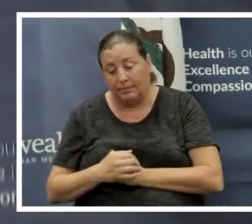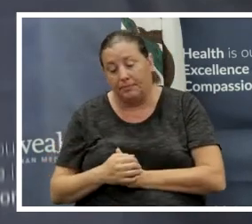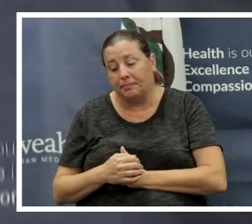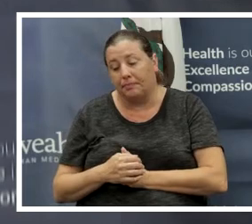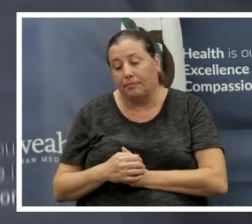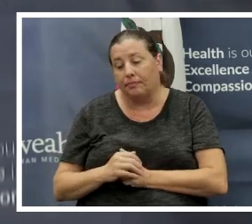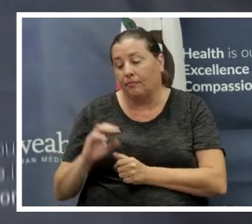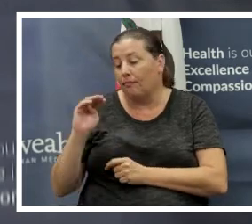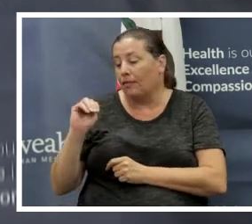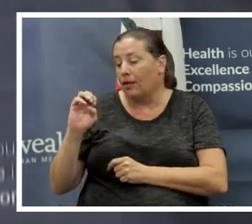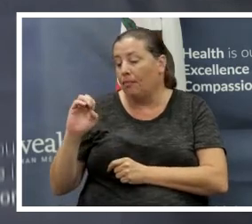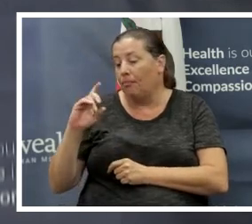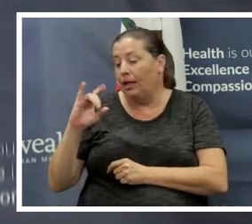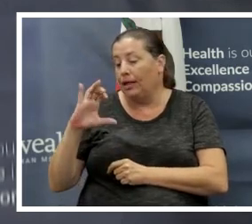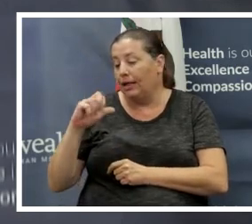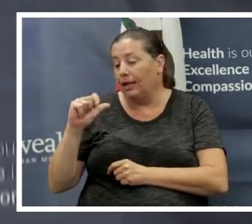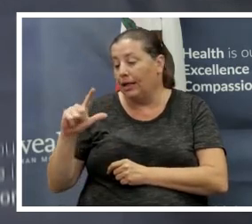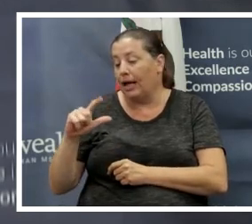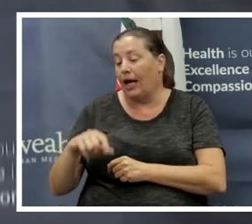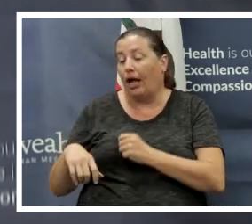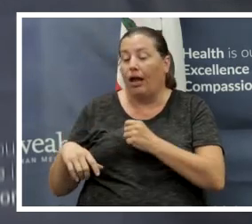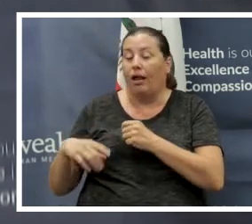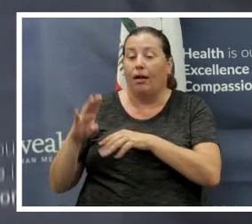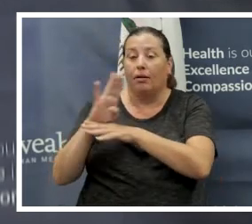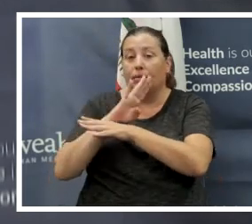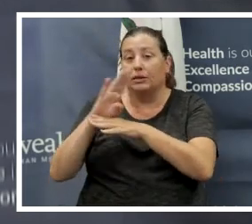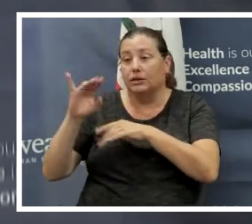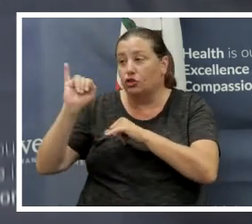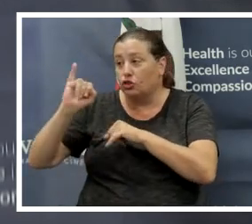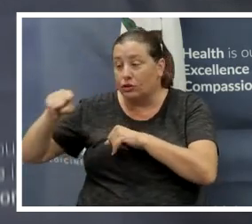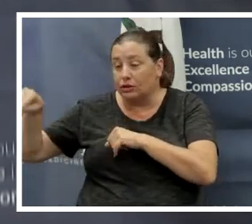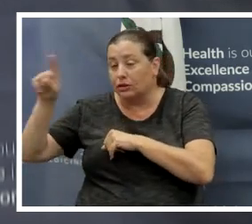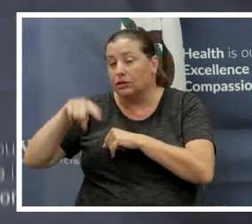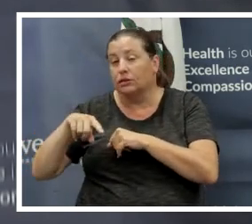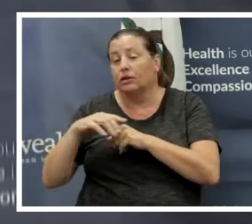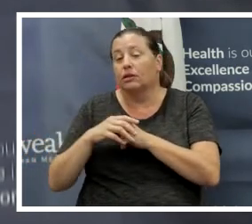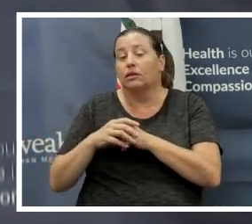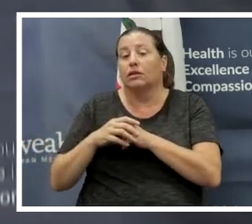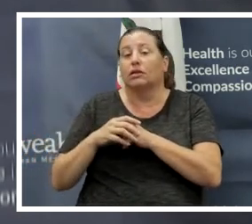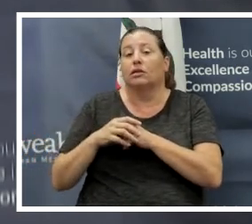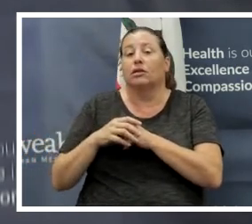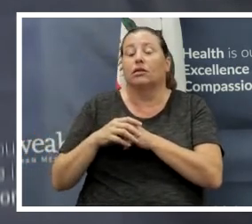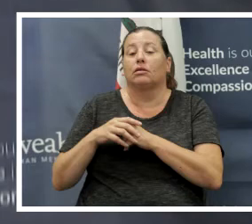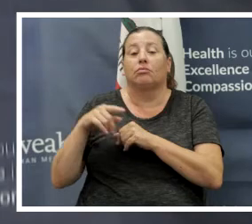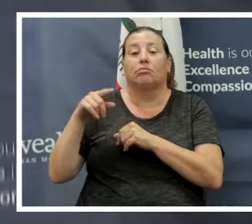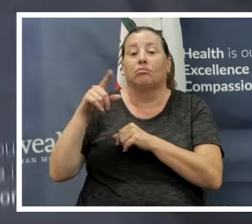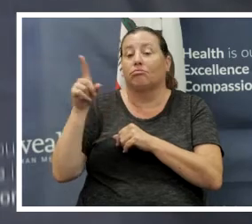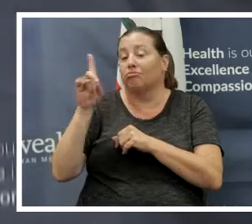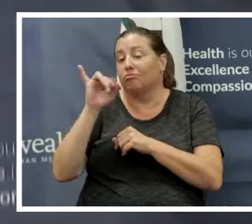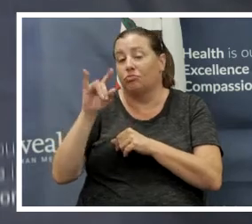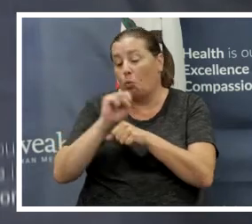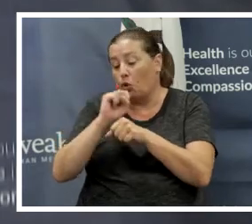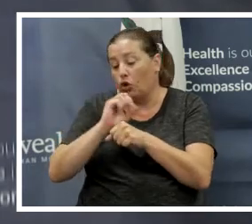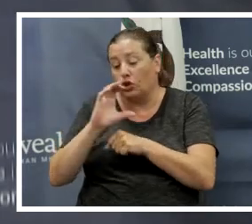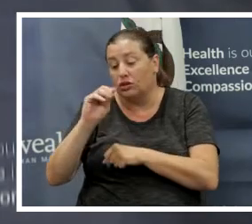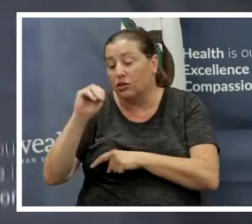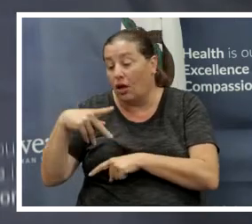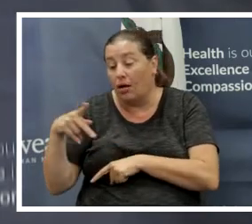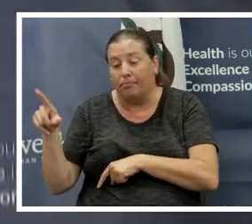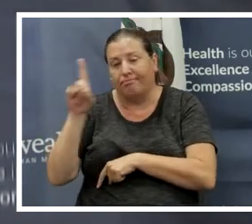Medi-Cal, commercial payers, workers' comp, they didn't increase the reimbursements by any amount.